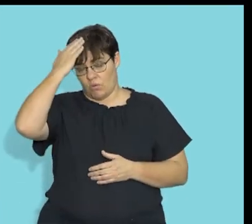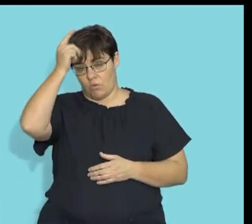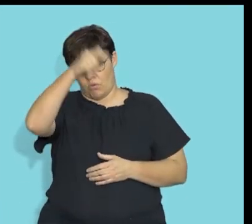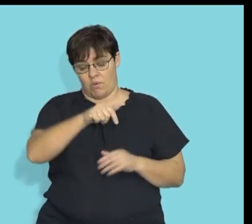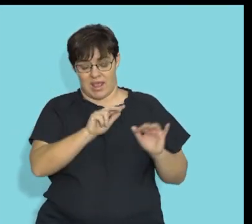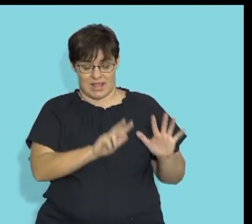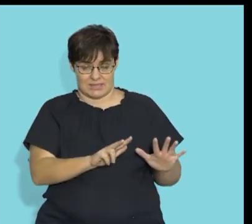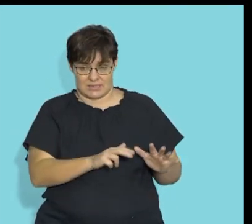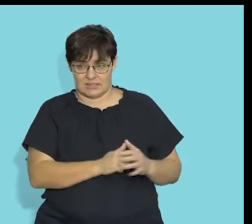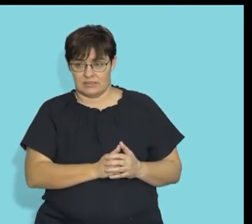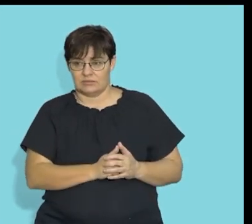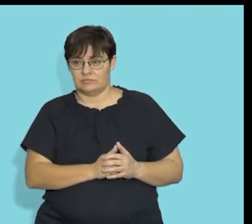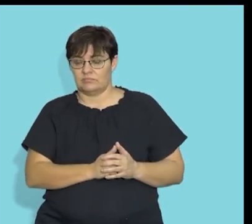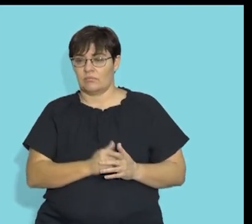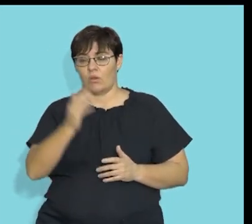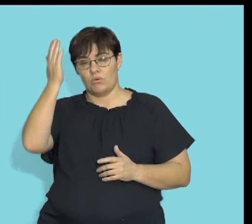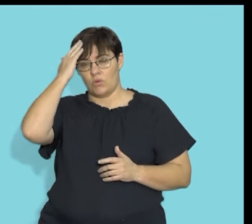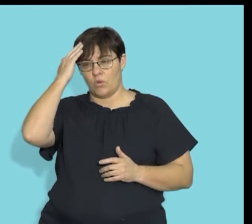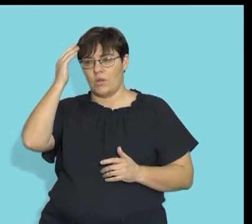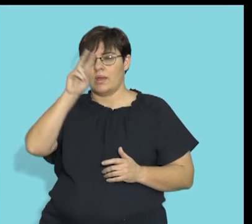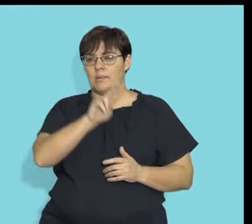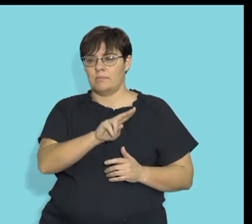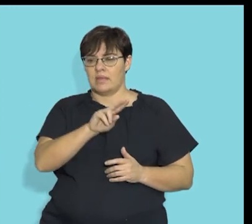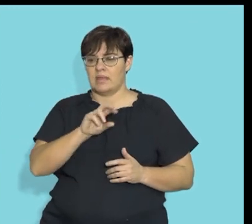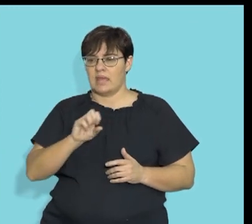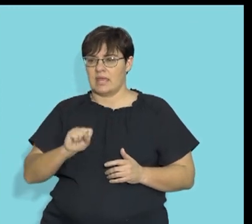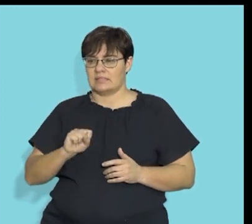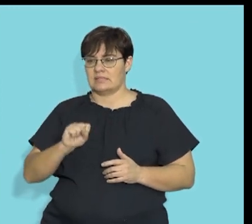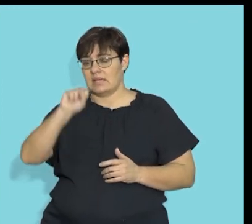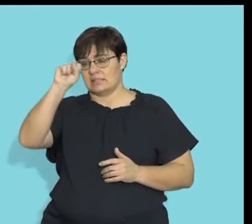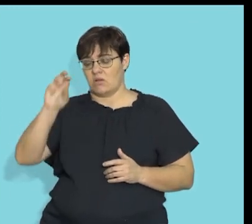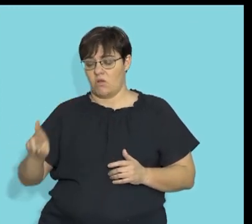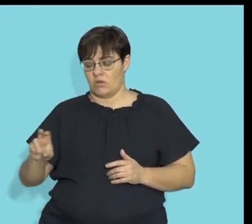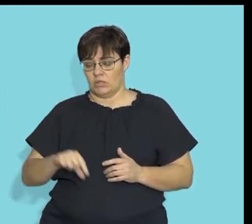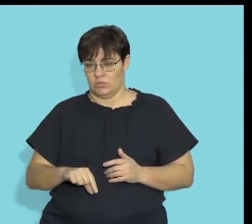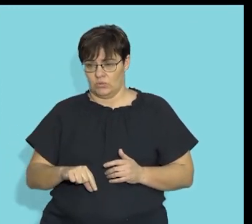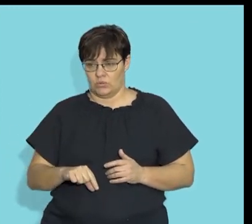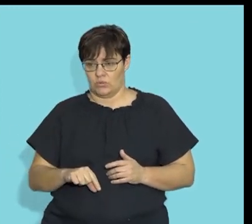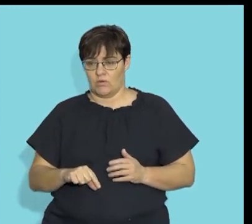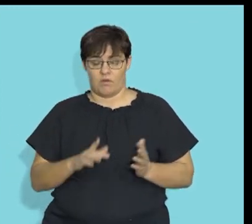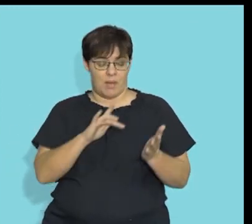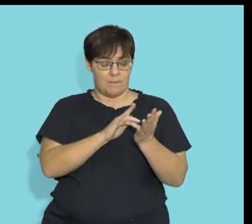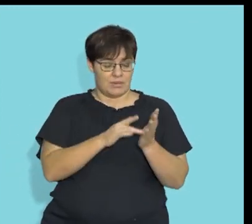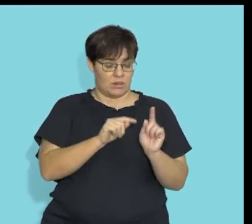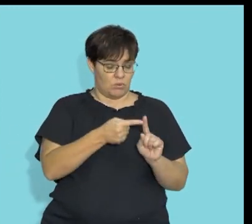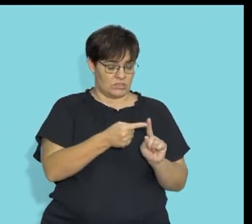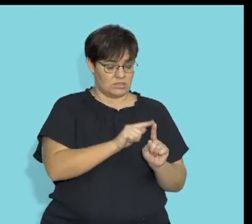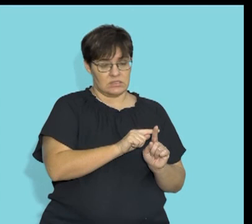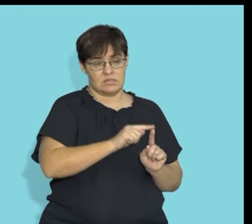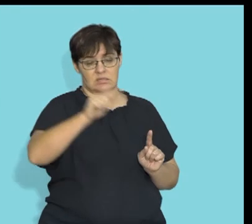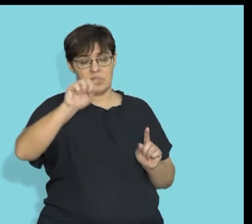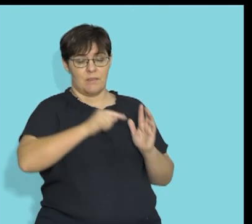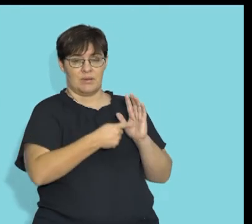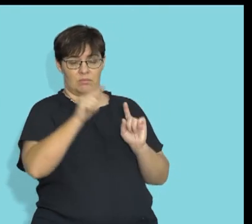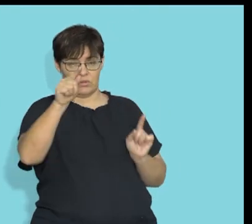If I know that this is 8, and we know that P, S, R, and Q are drawn